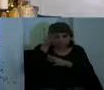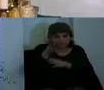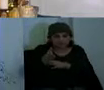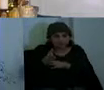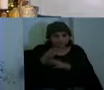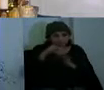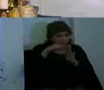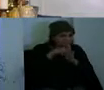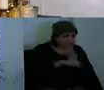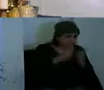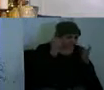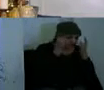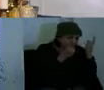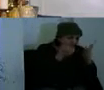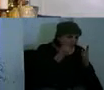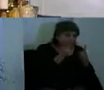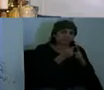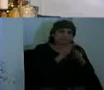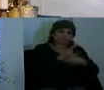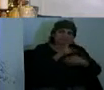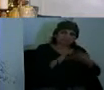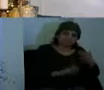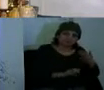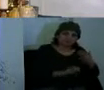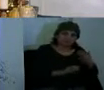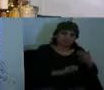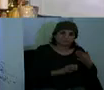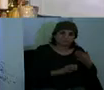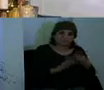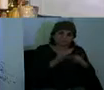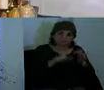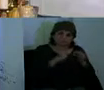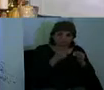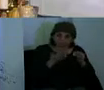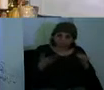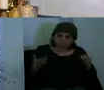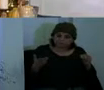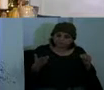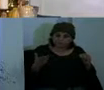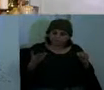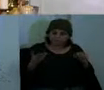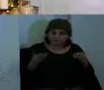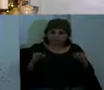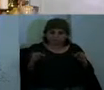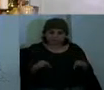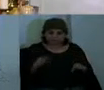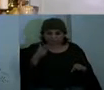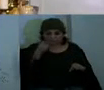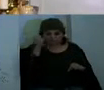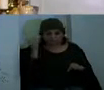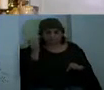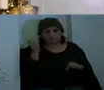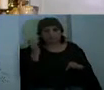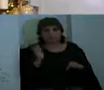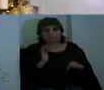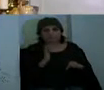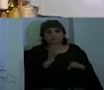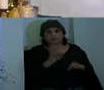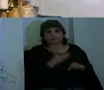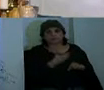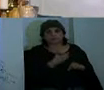deep consideration to the consequences of things. And this because our